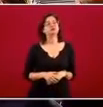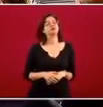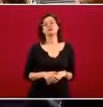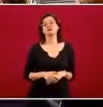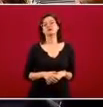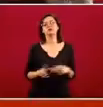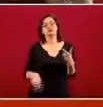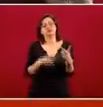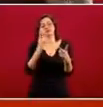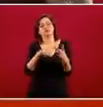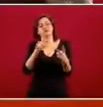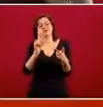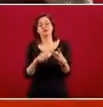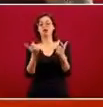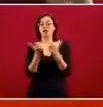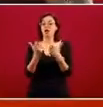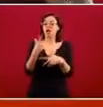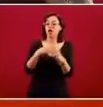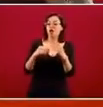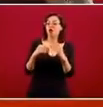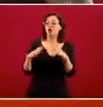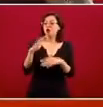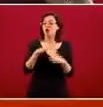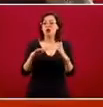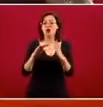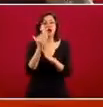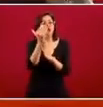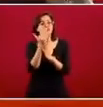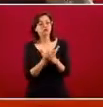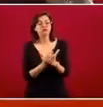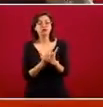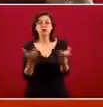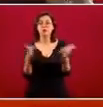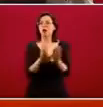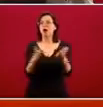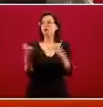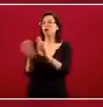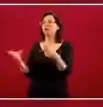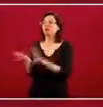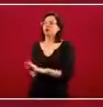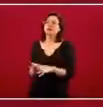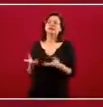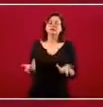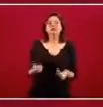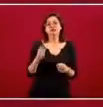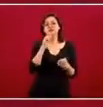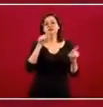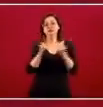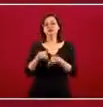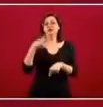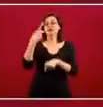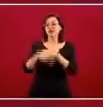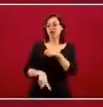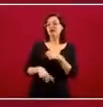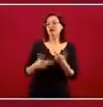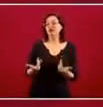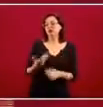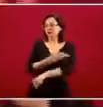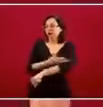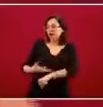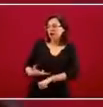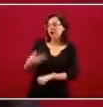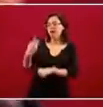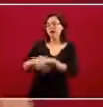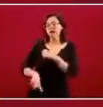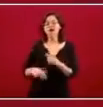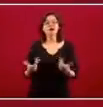don't want that. We also don't want a diminishing economic and social activity because that will have a